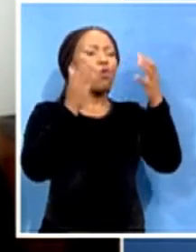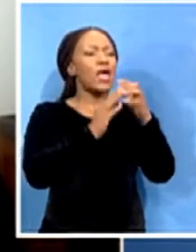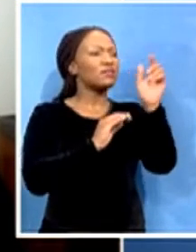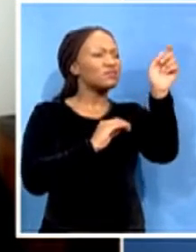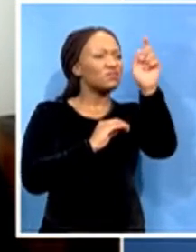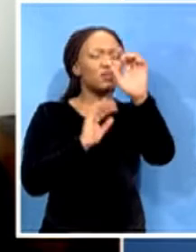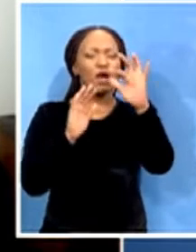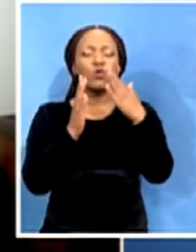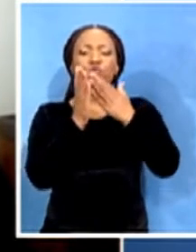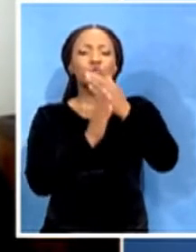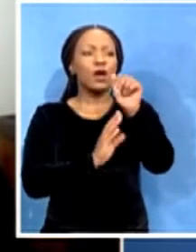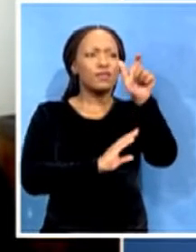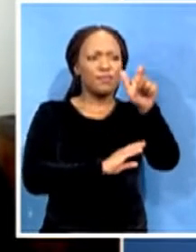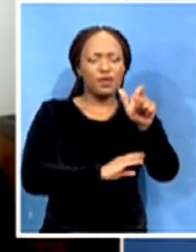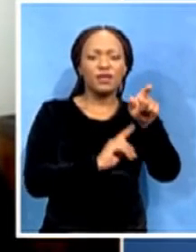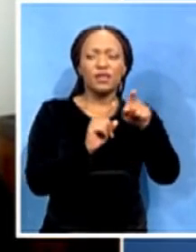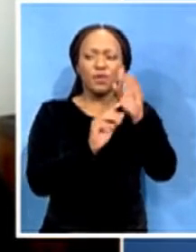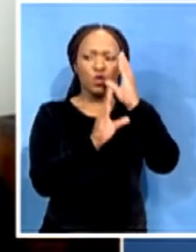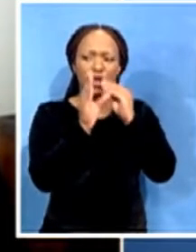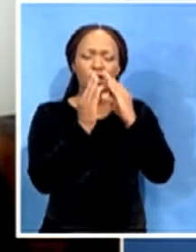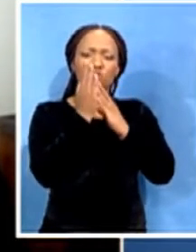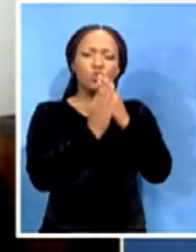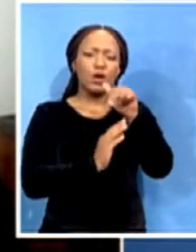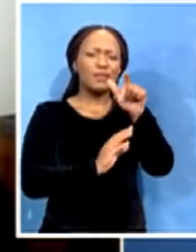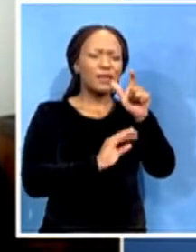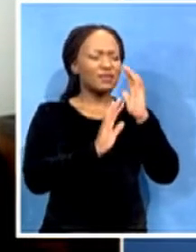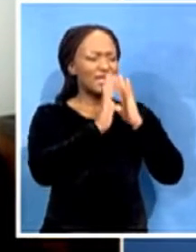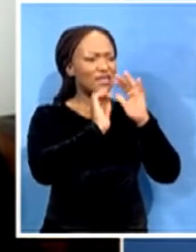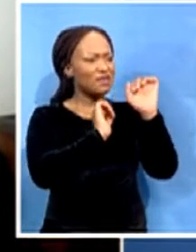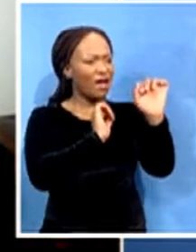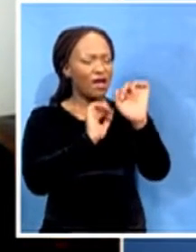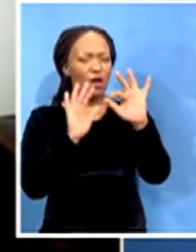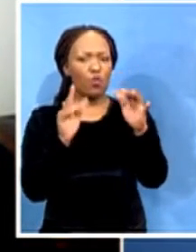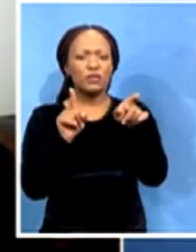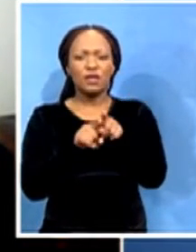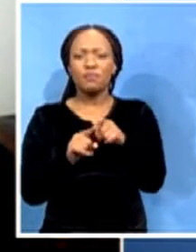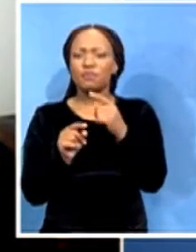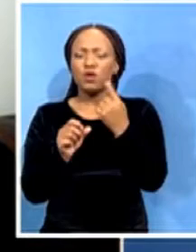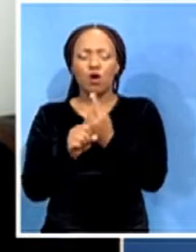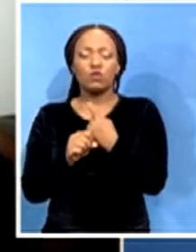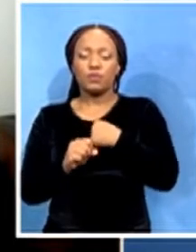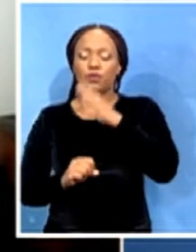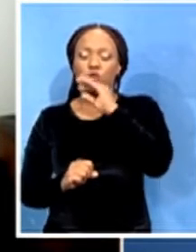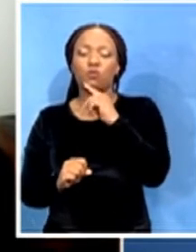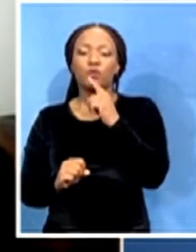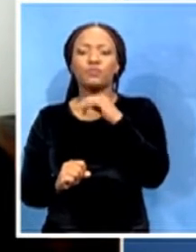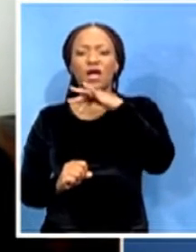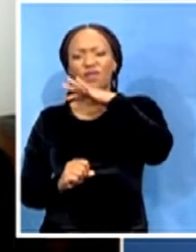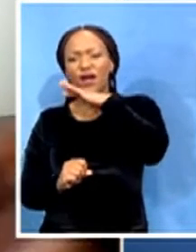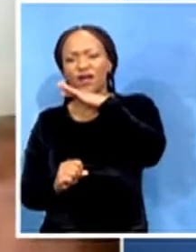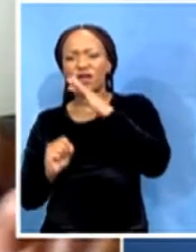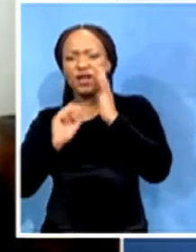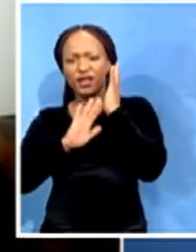else's history. You know, I always talk about learning about Afrikaner history. Yeah. Me understand. It